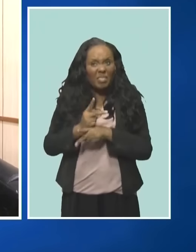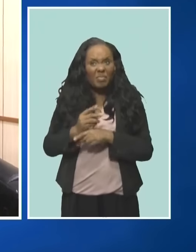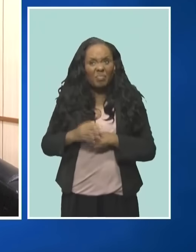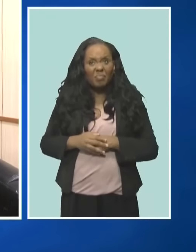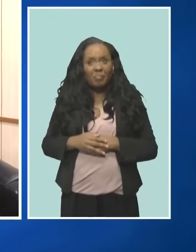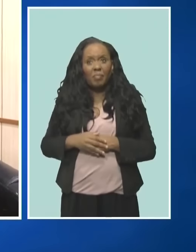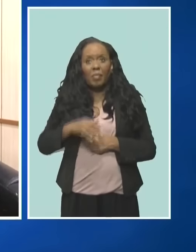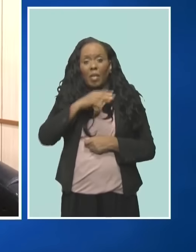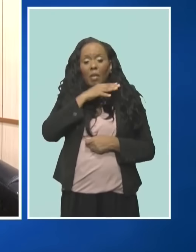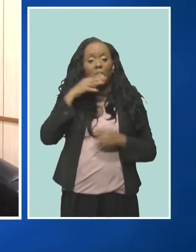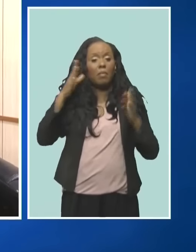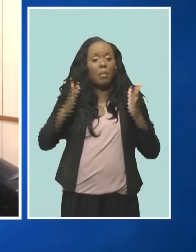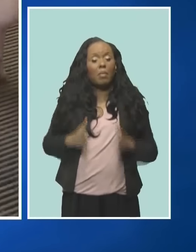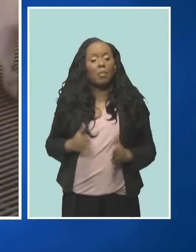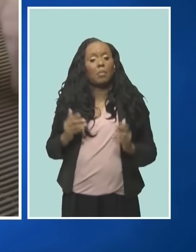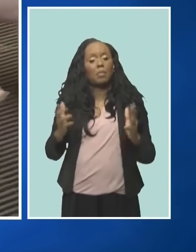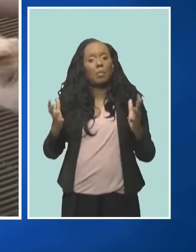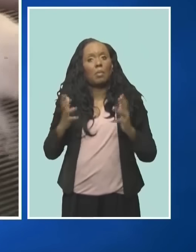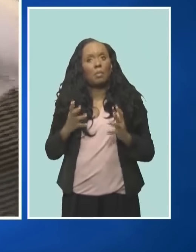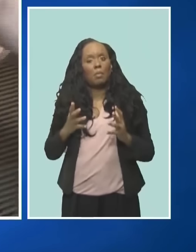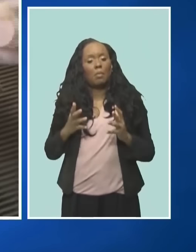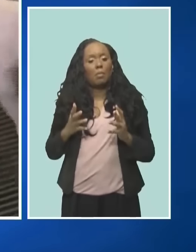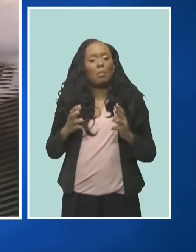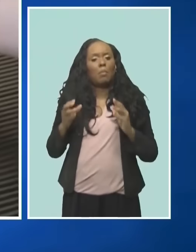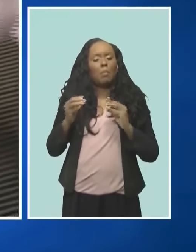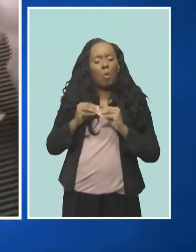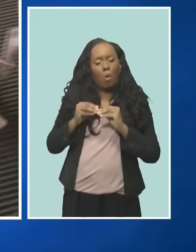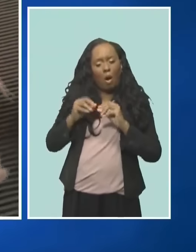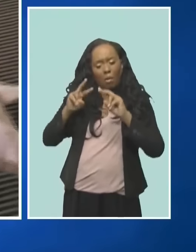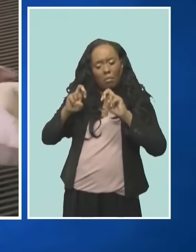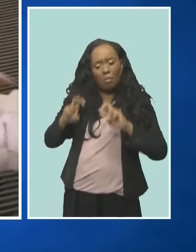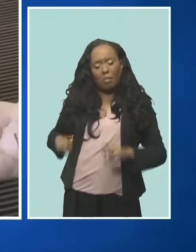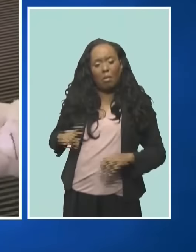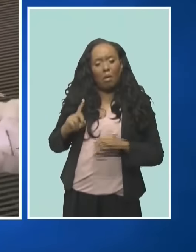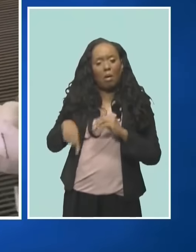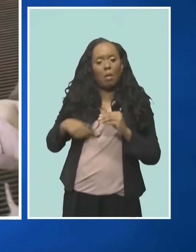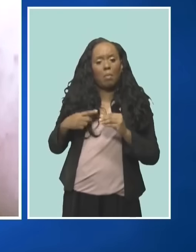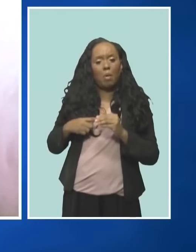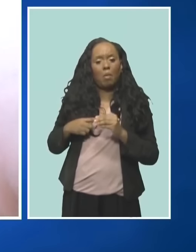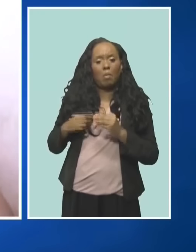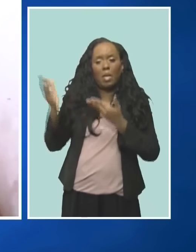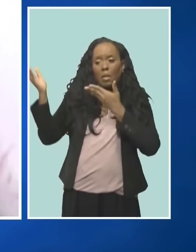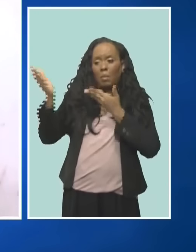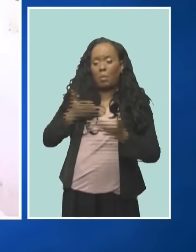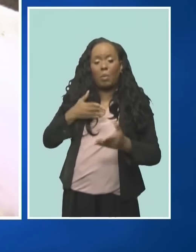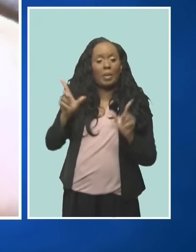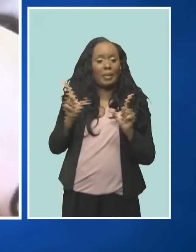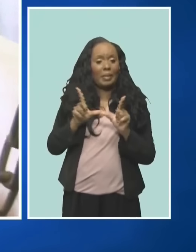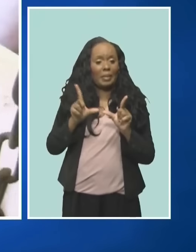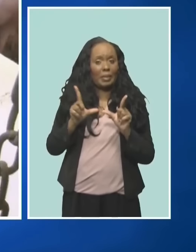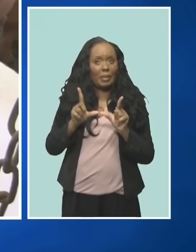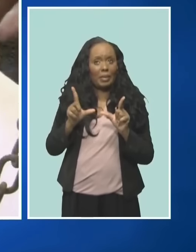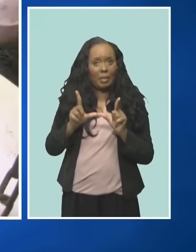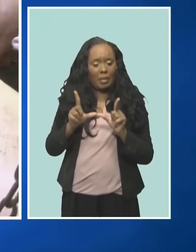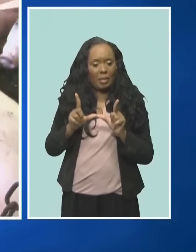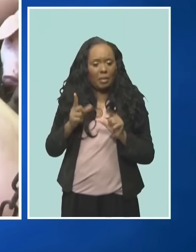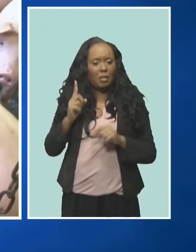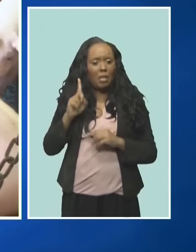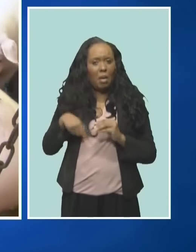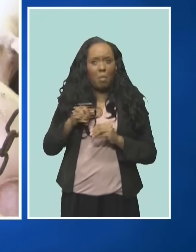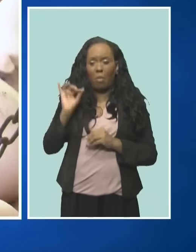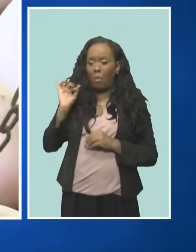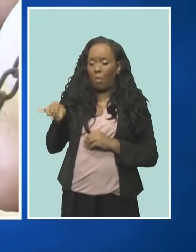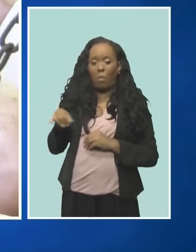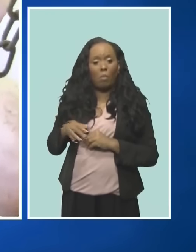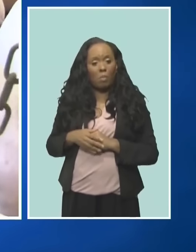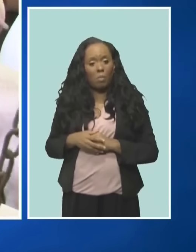calling for a greater look at the import licenses with regard to the importation of pork. Trevor Thorpe for